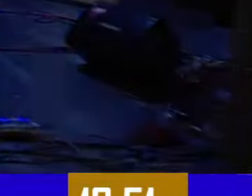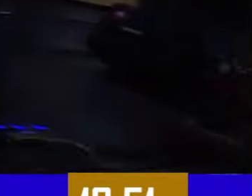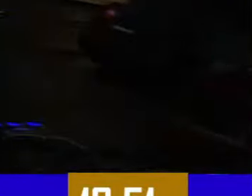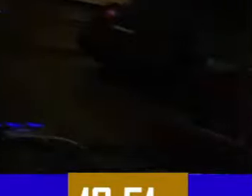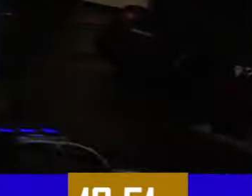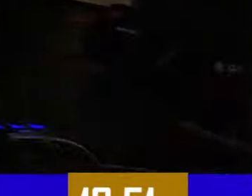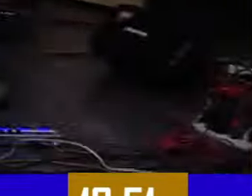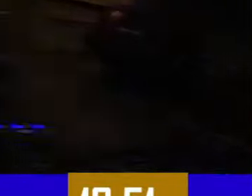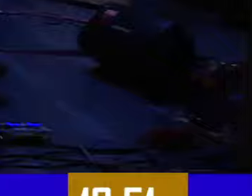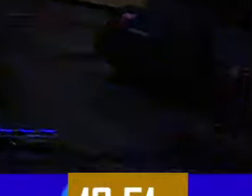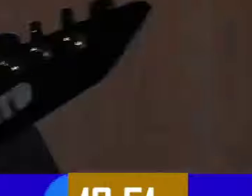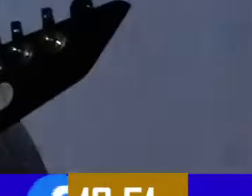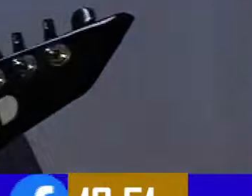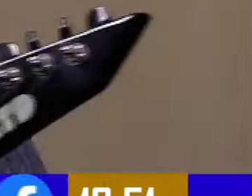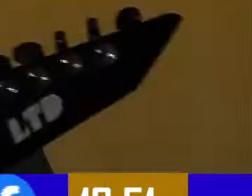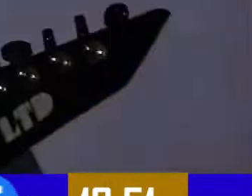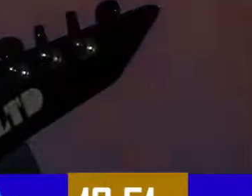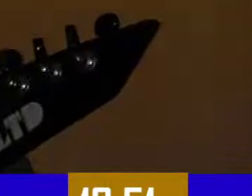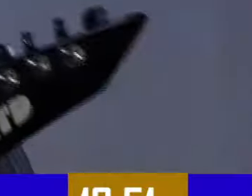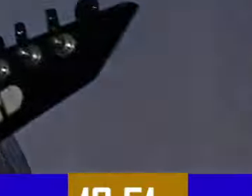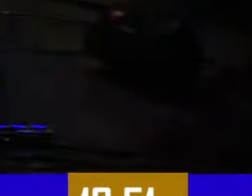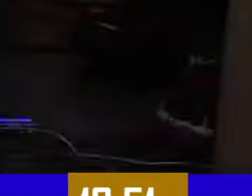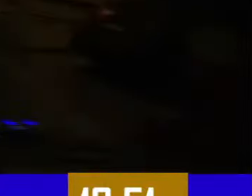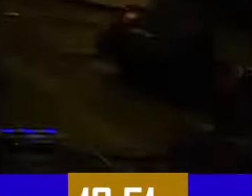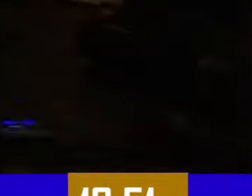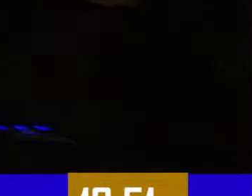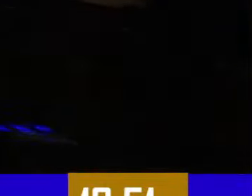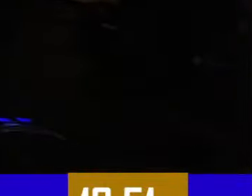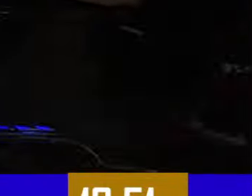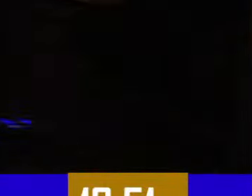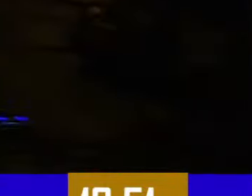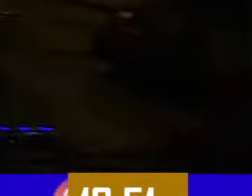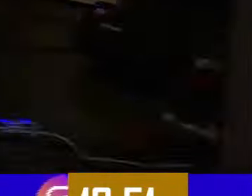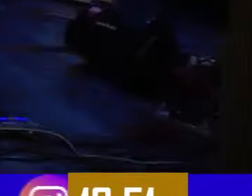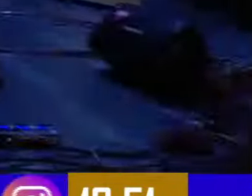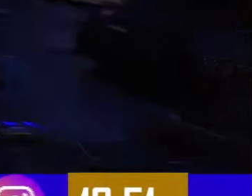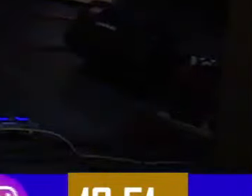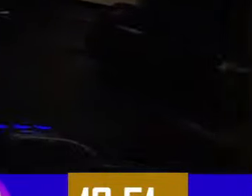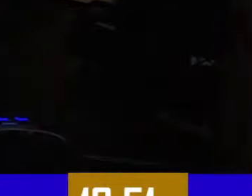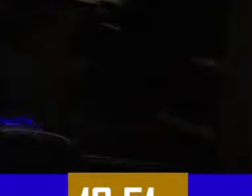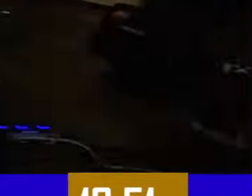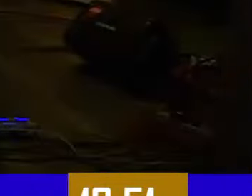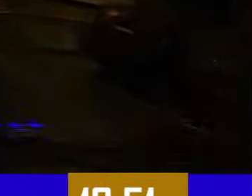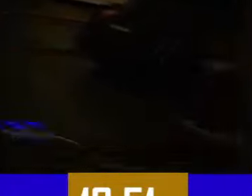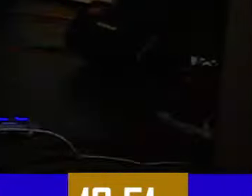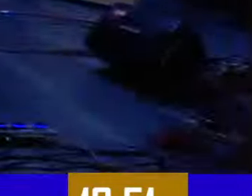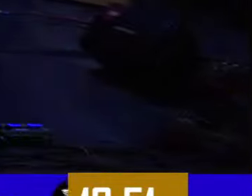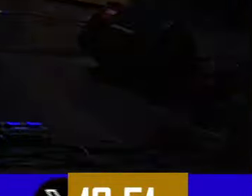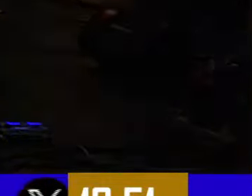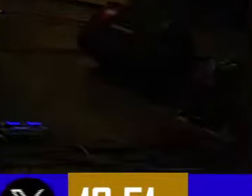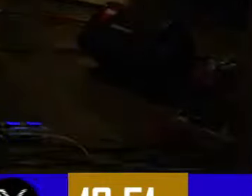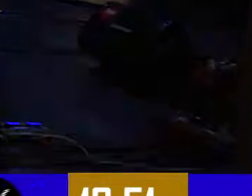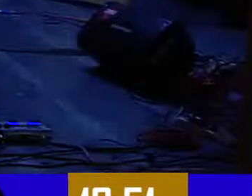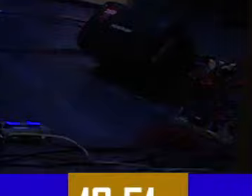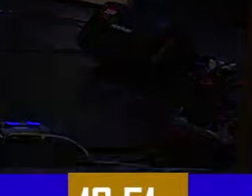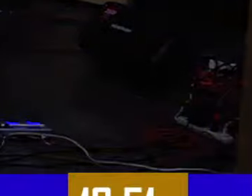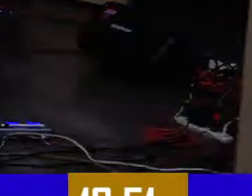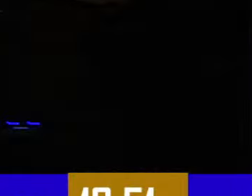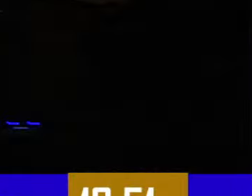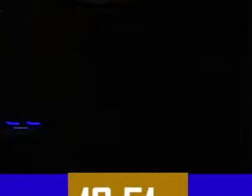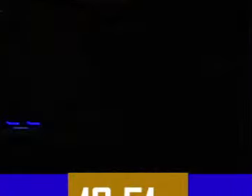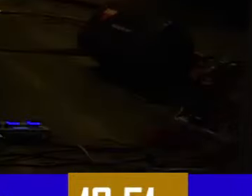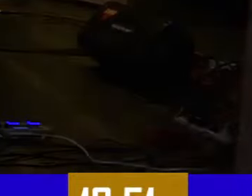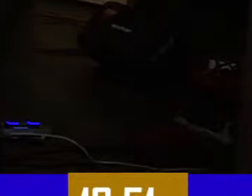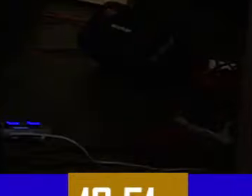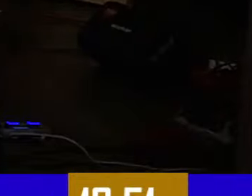messy love. Alright, that's your bum. Not gonna need love.